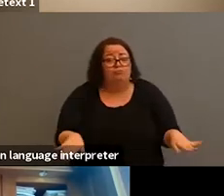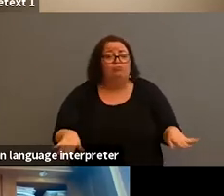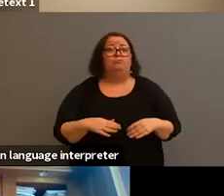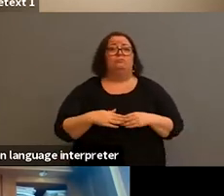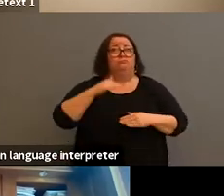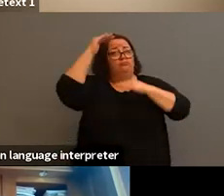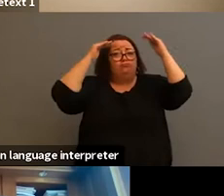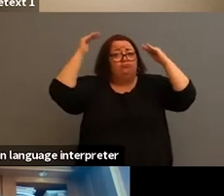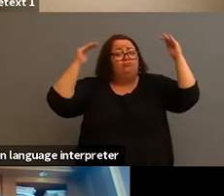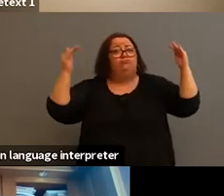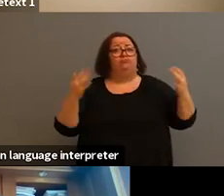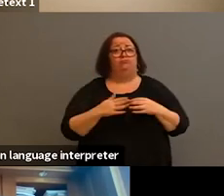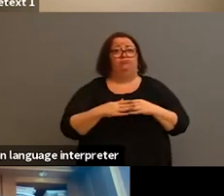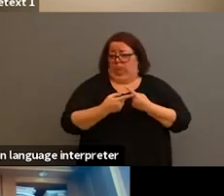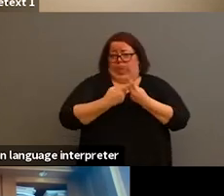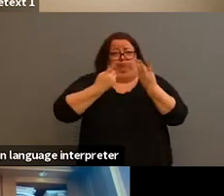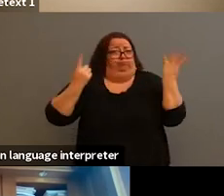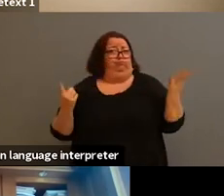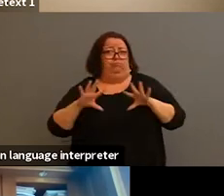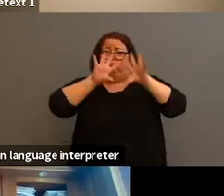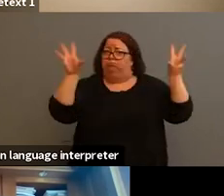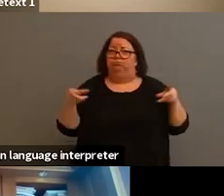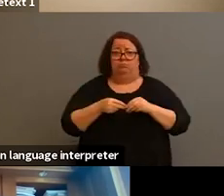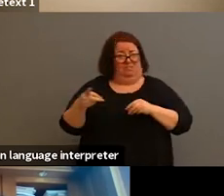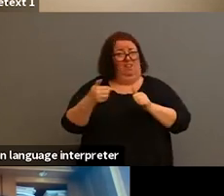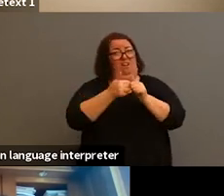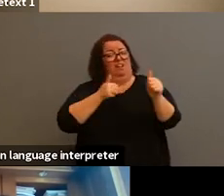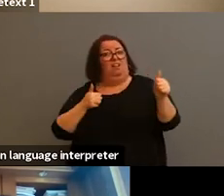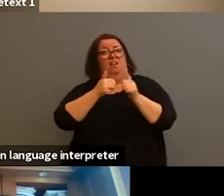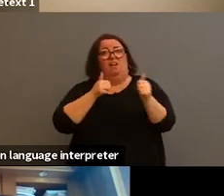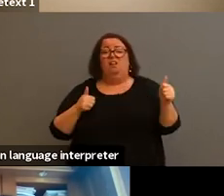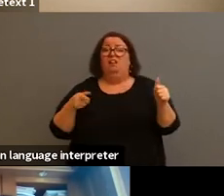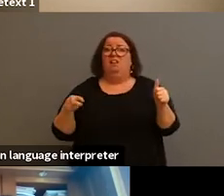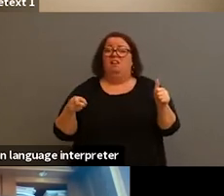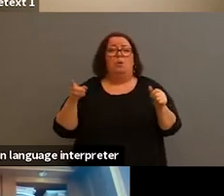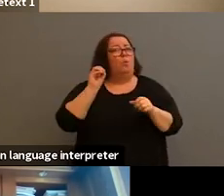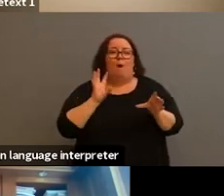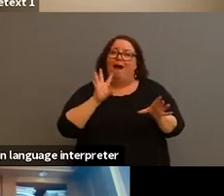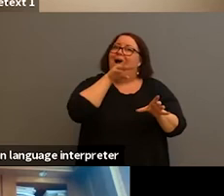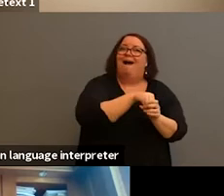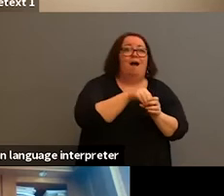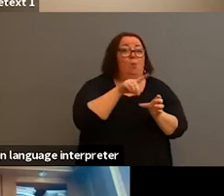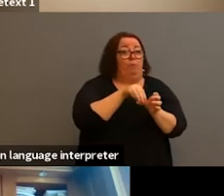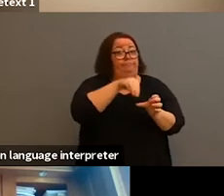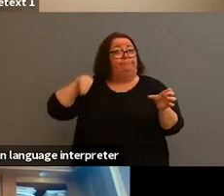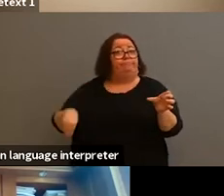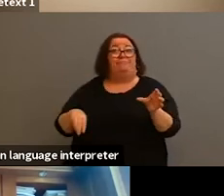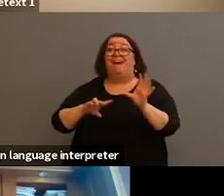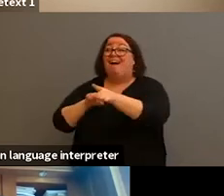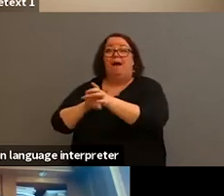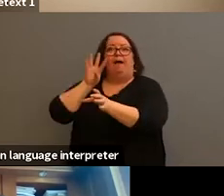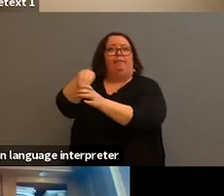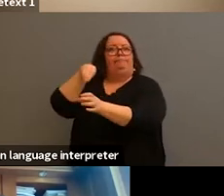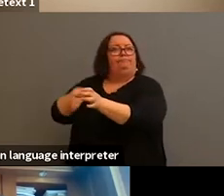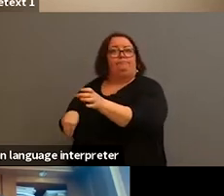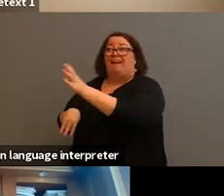in the development work and are not considered as key actors, there will be no sustainable development as